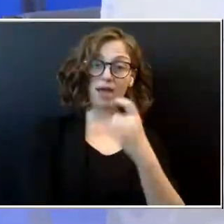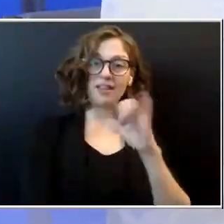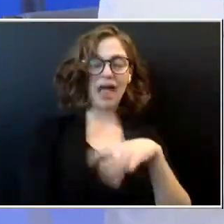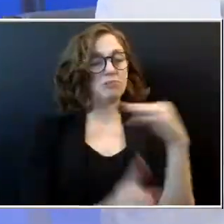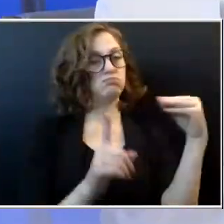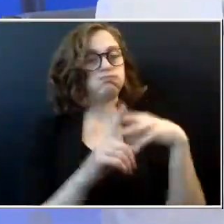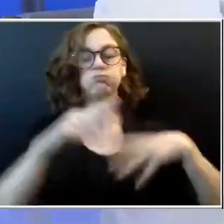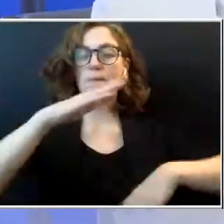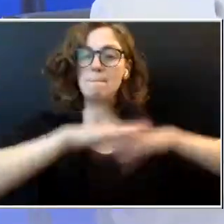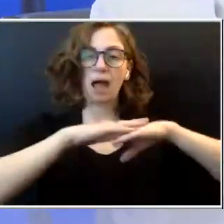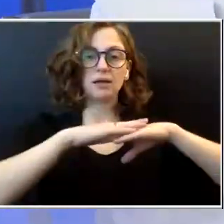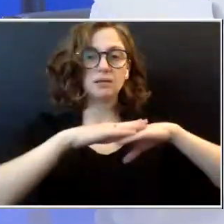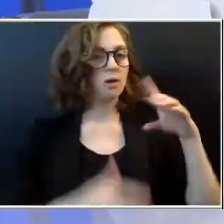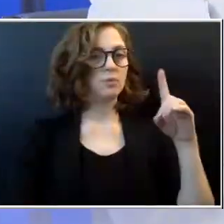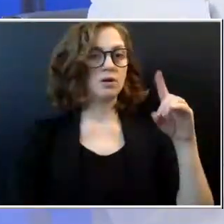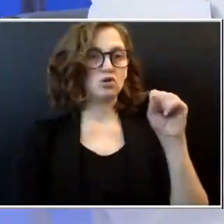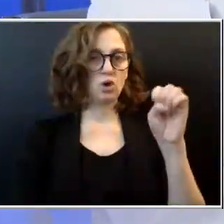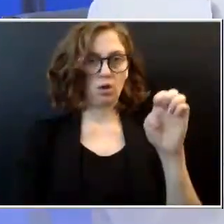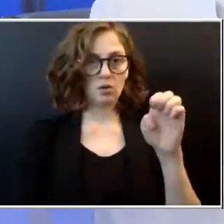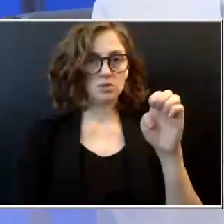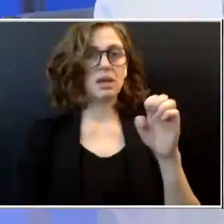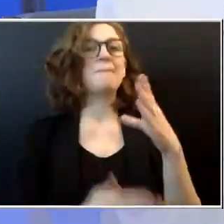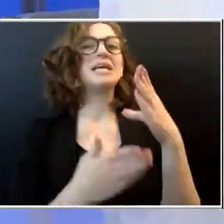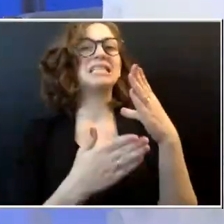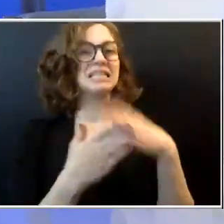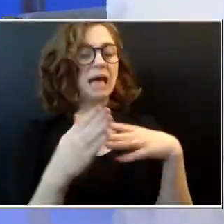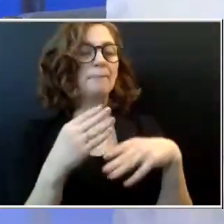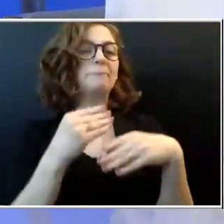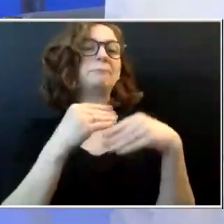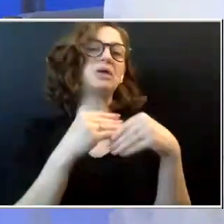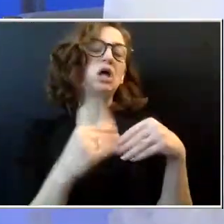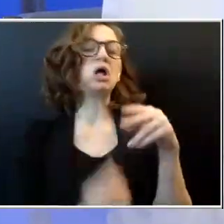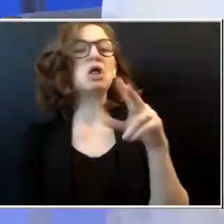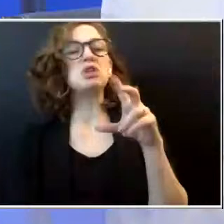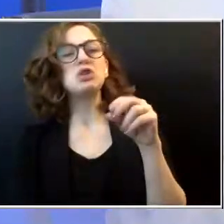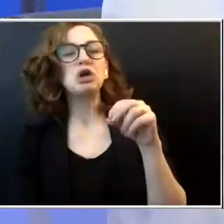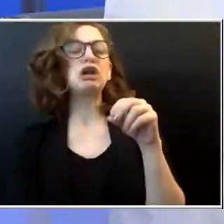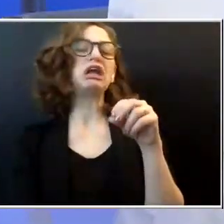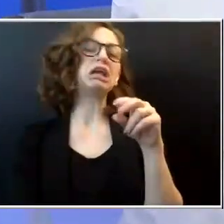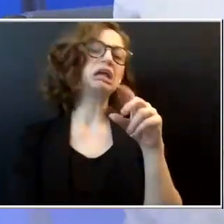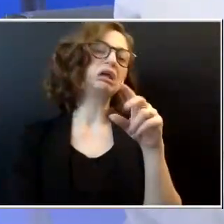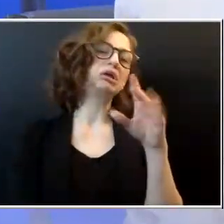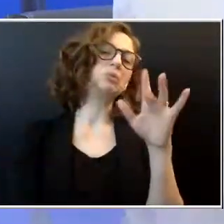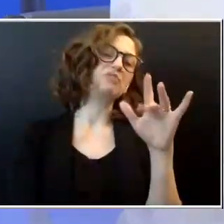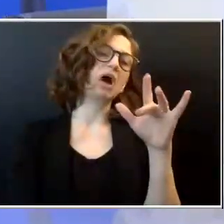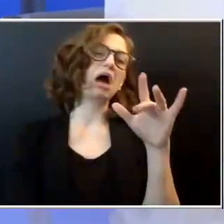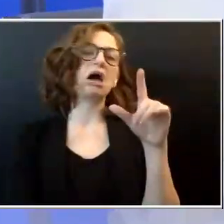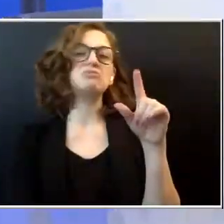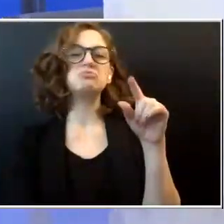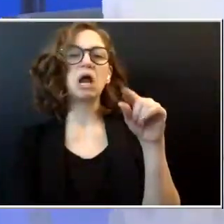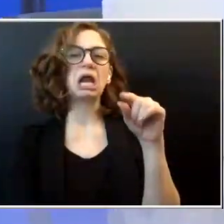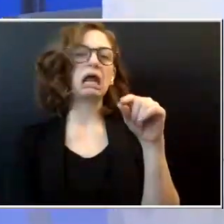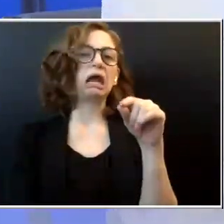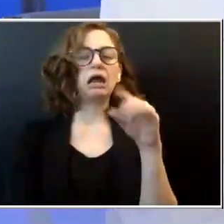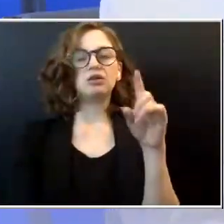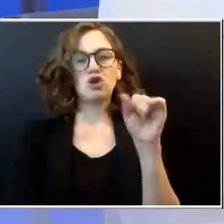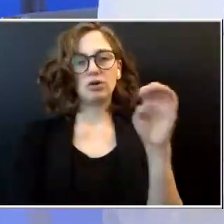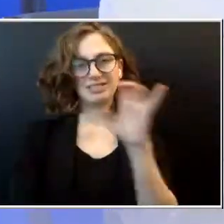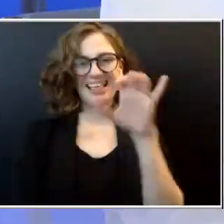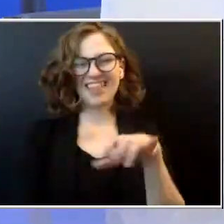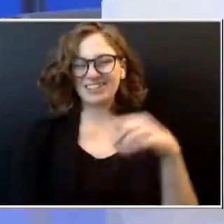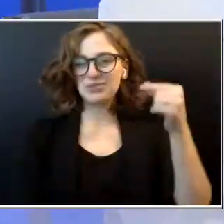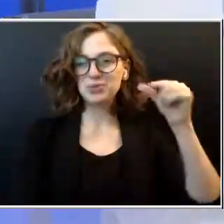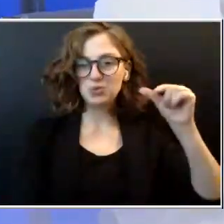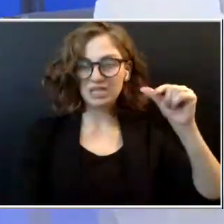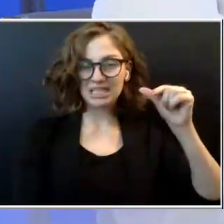there is some additional dose, 30, 25, 20 gray, and this is kind of colored here in green here, and you can see that with this dose that's